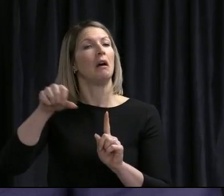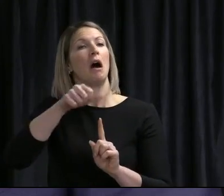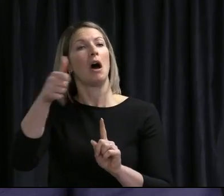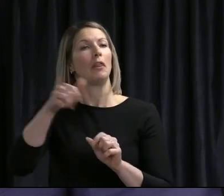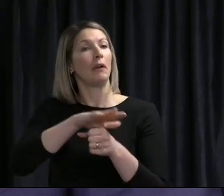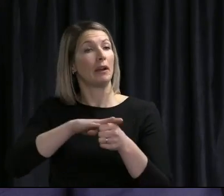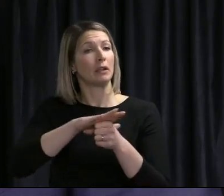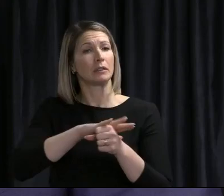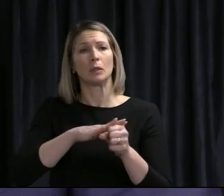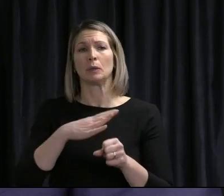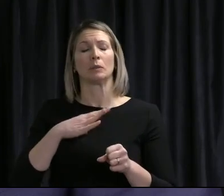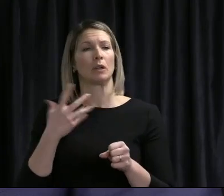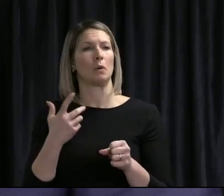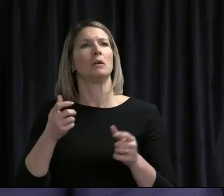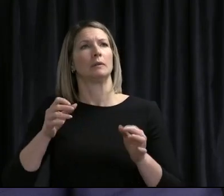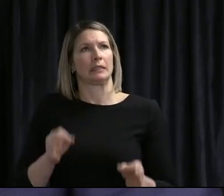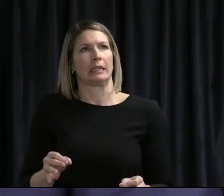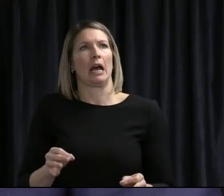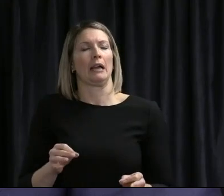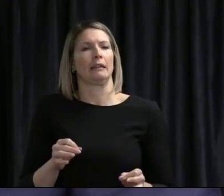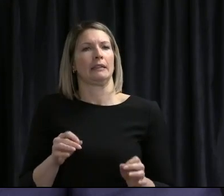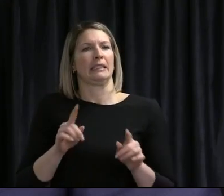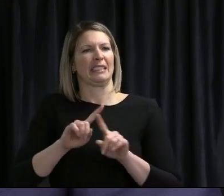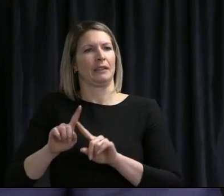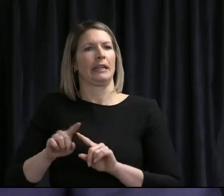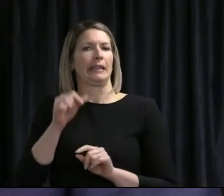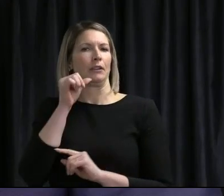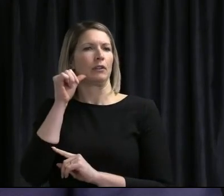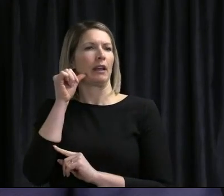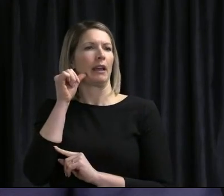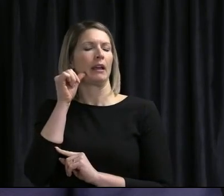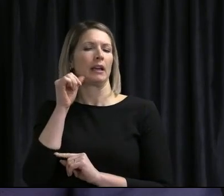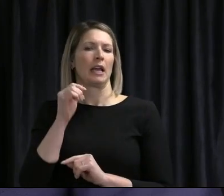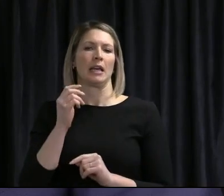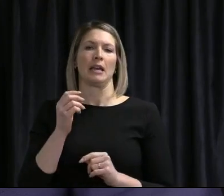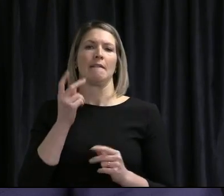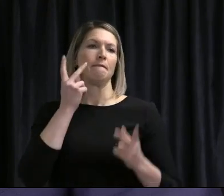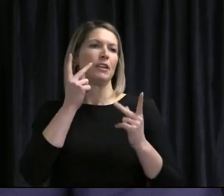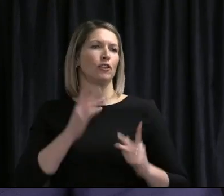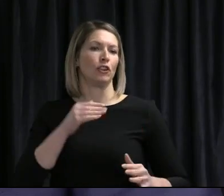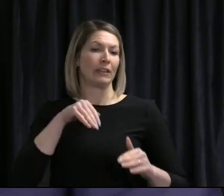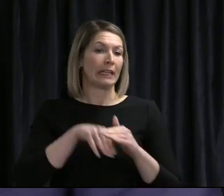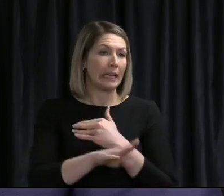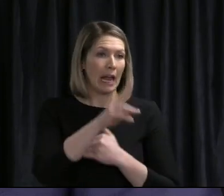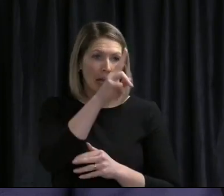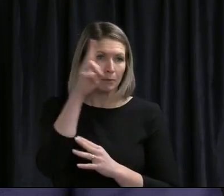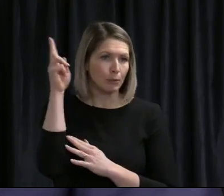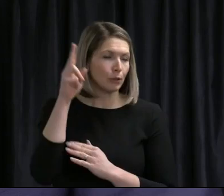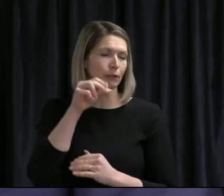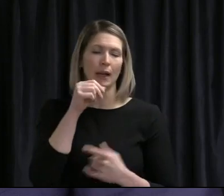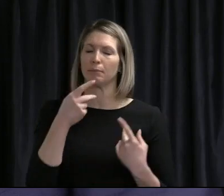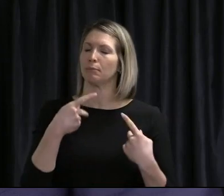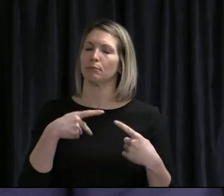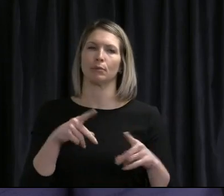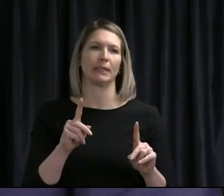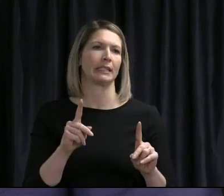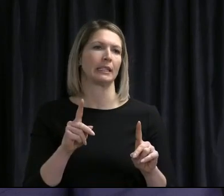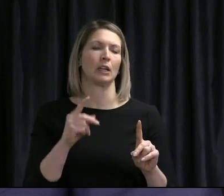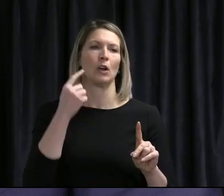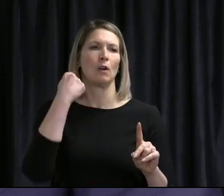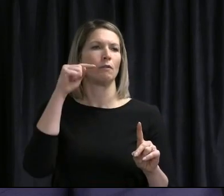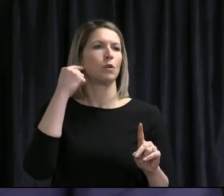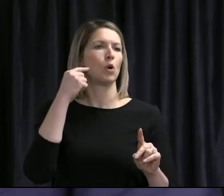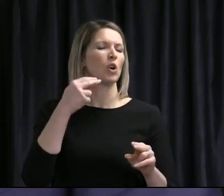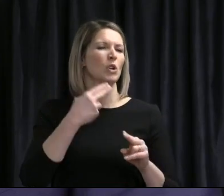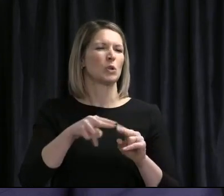jurisdictions. Yesterday we put a restriction on visiting. There are no visits allowed to acute care facilities with the